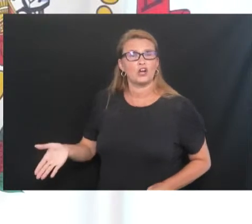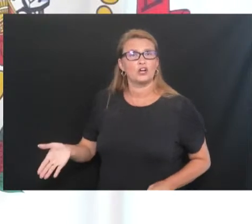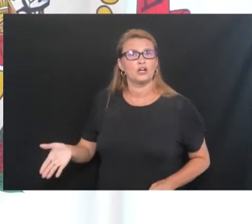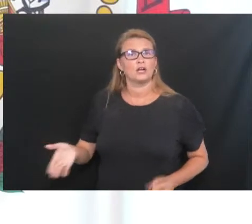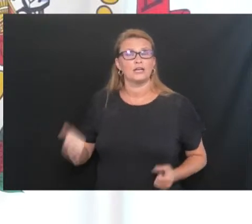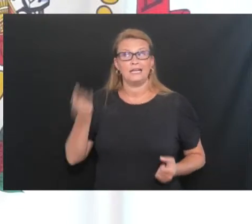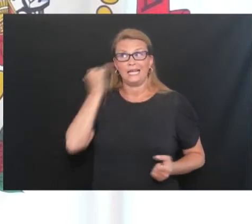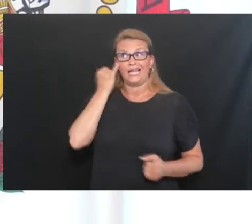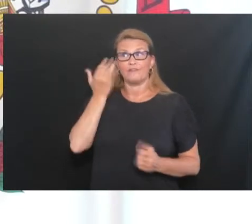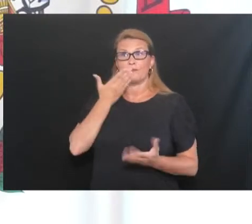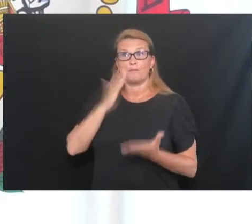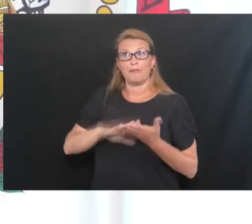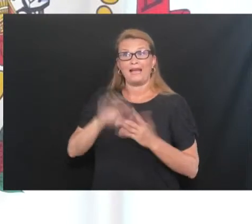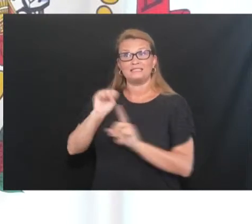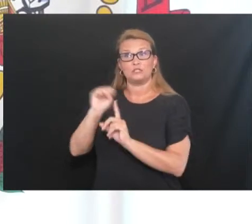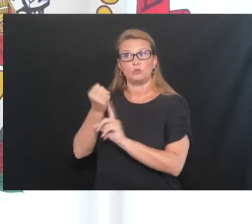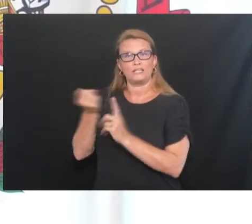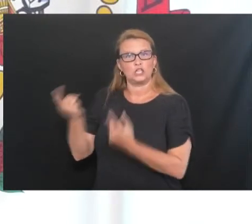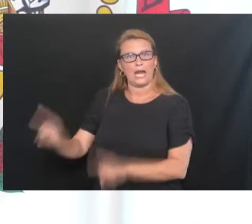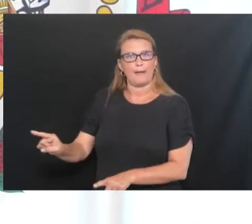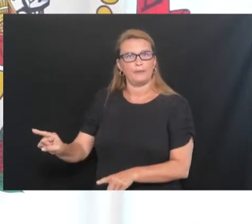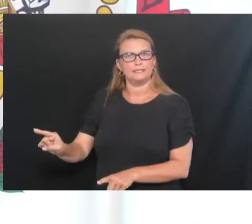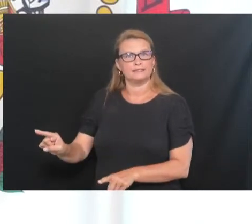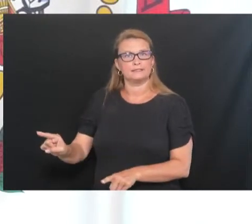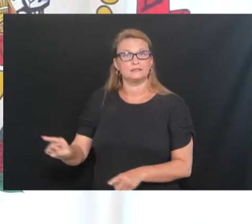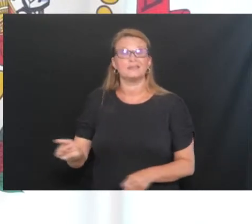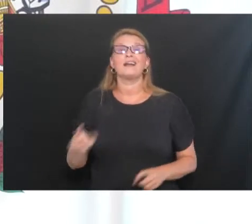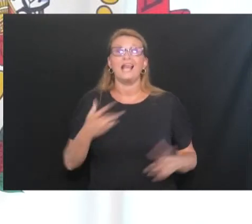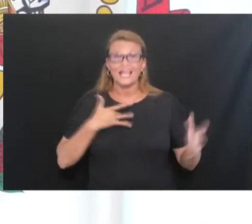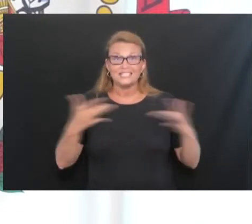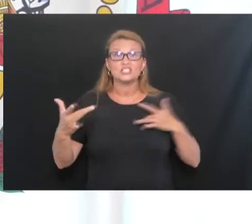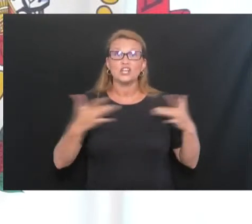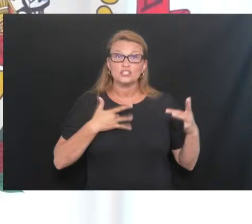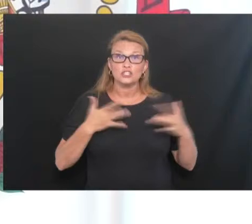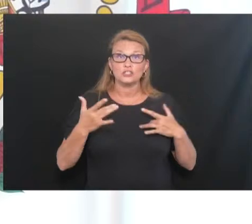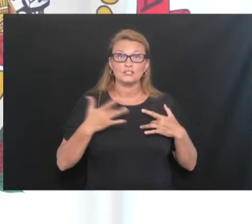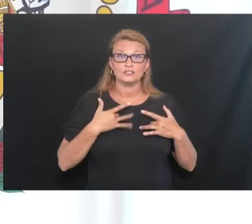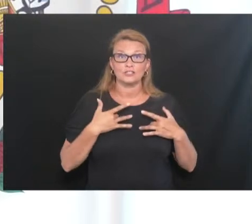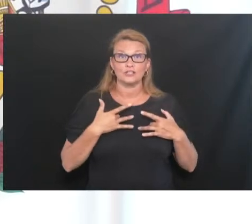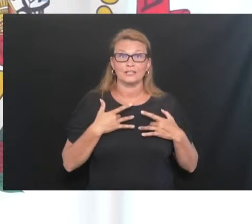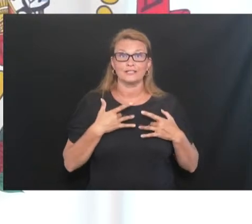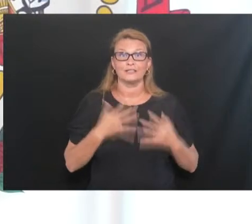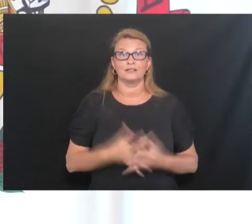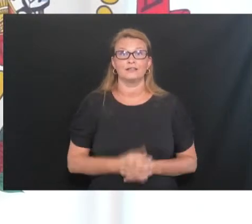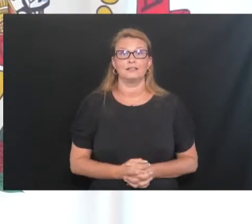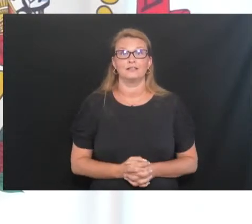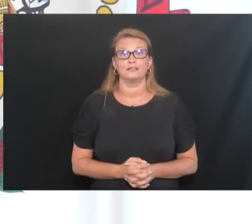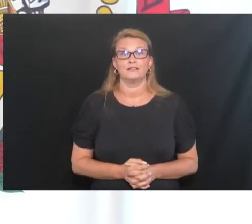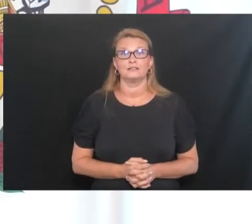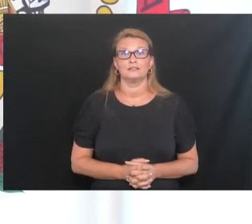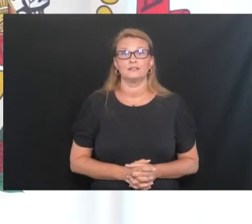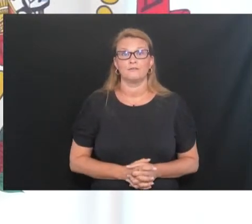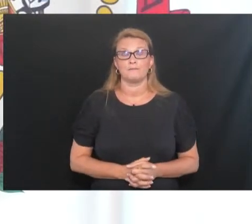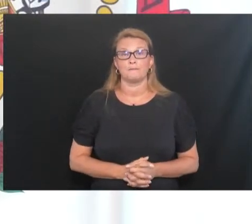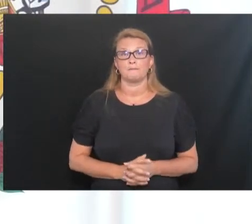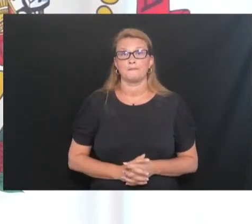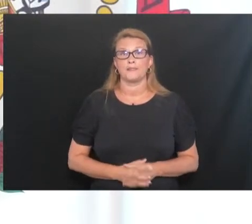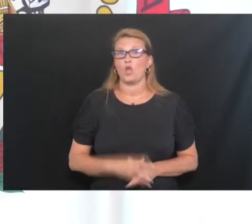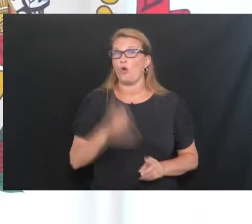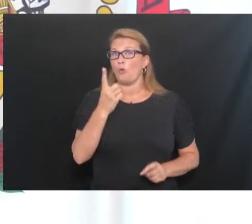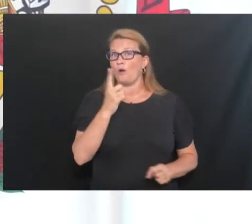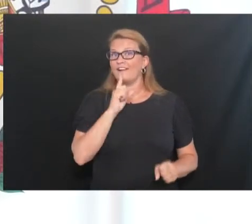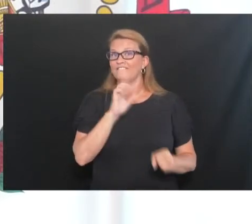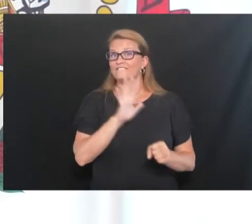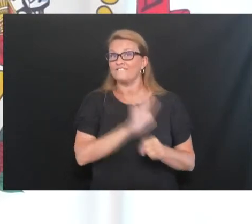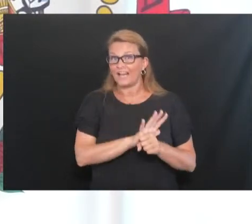bad situation happen. And it is concerning. It is super concerning, because one other fact that just happened